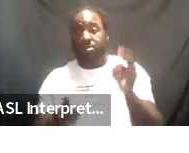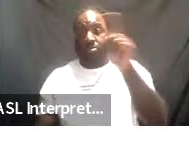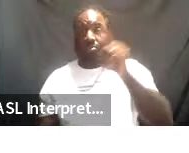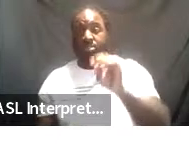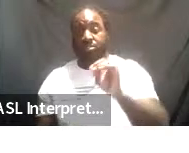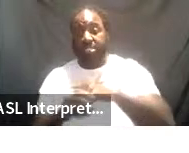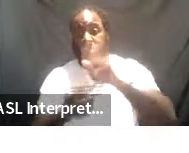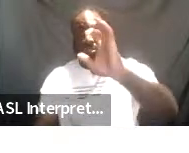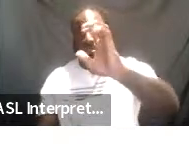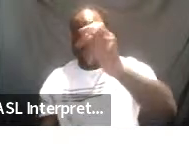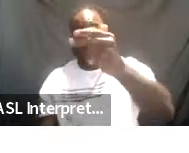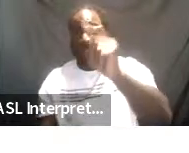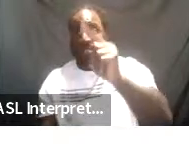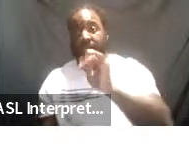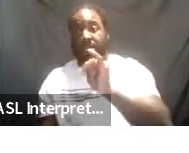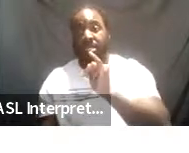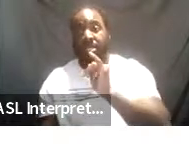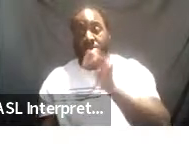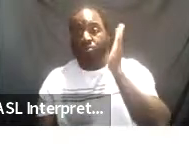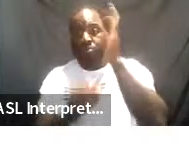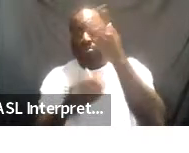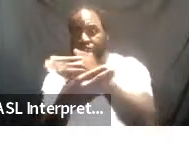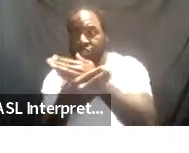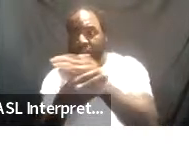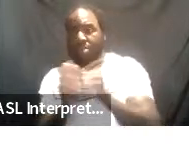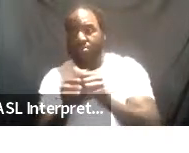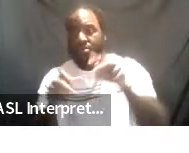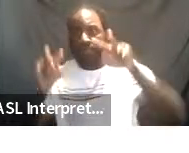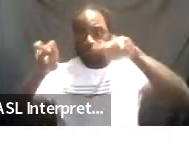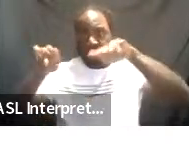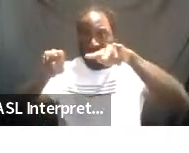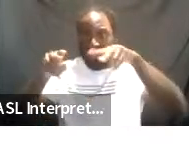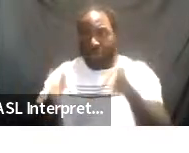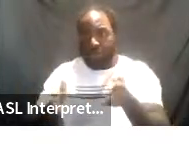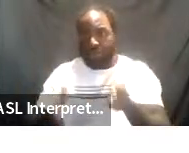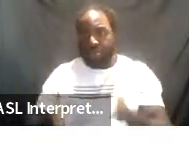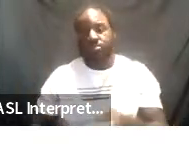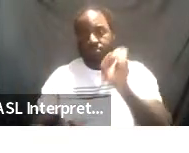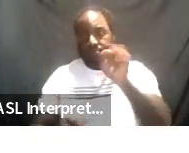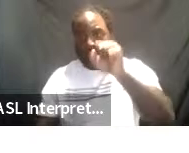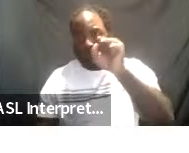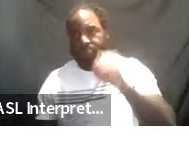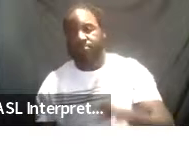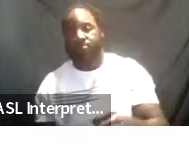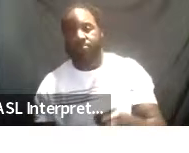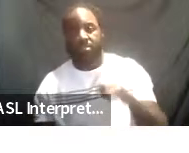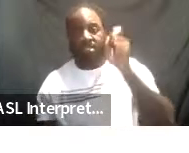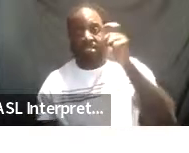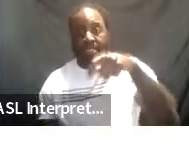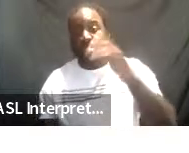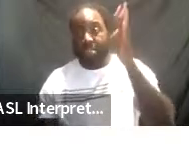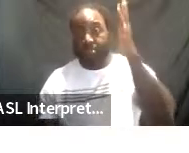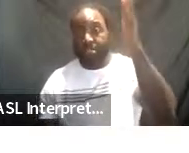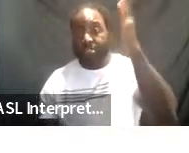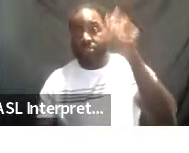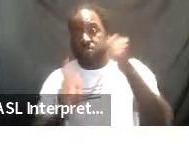presentation be shared with viewers? Absolutely. This presentation will be on our